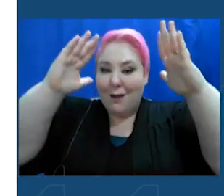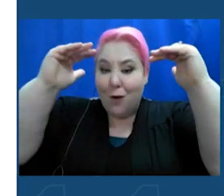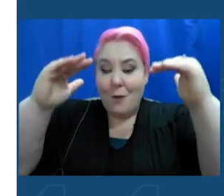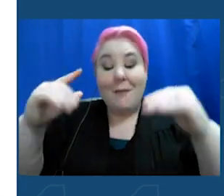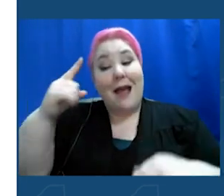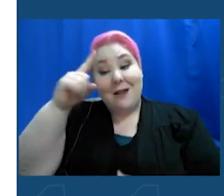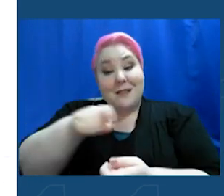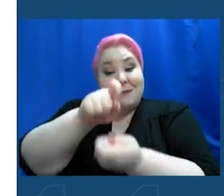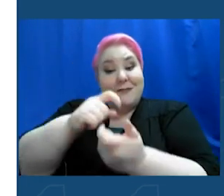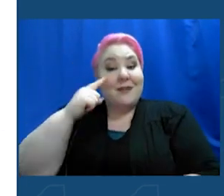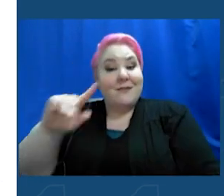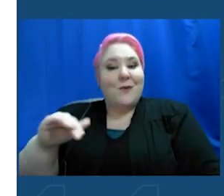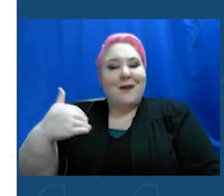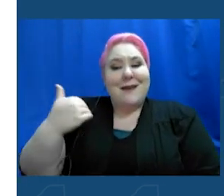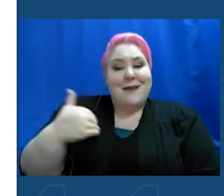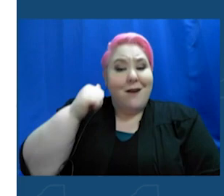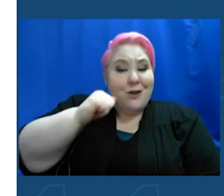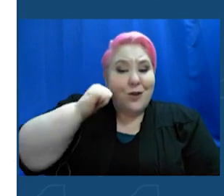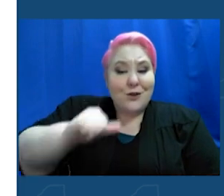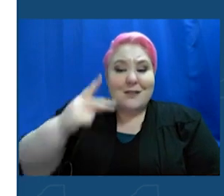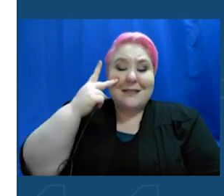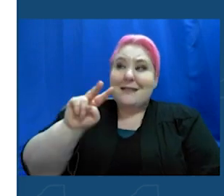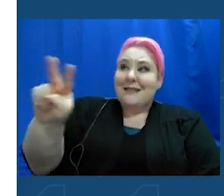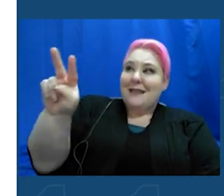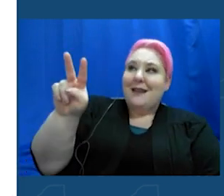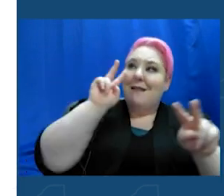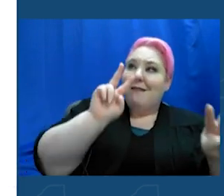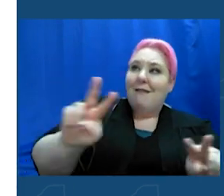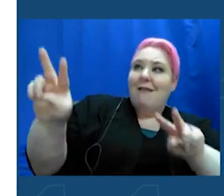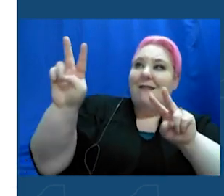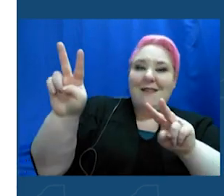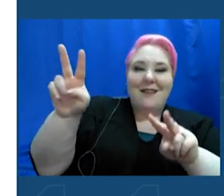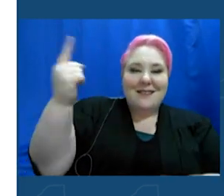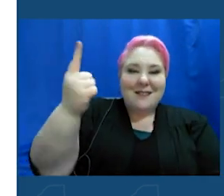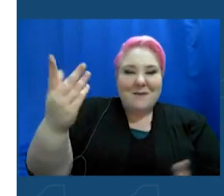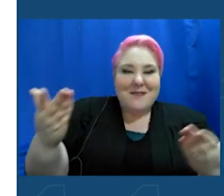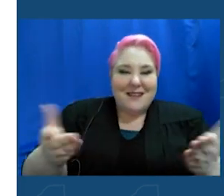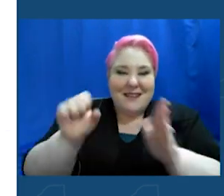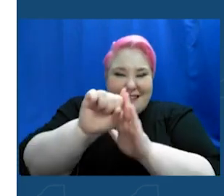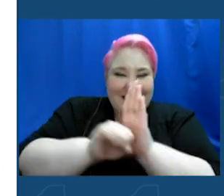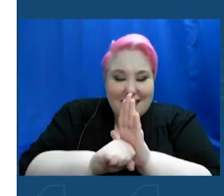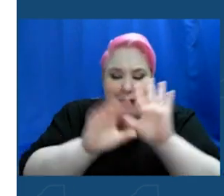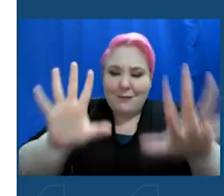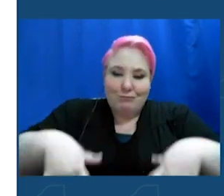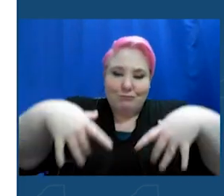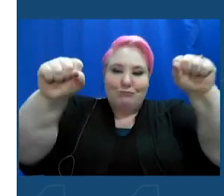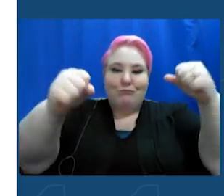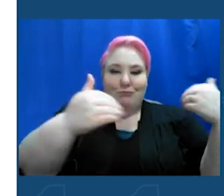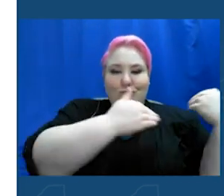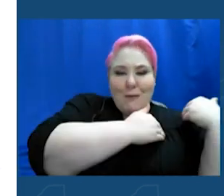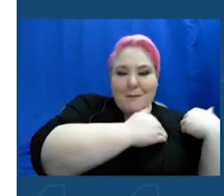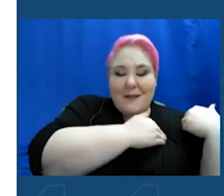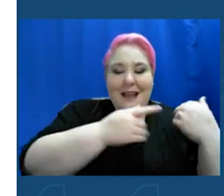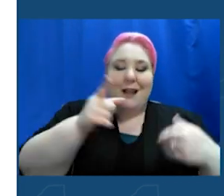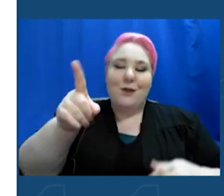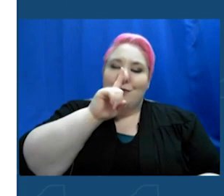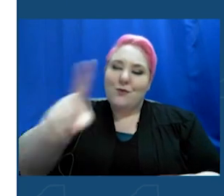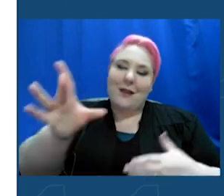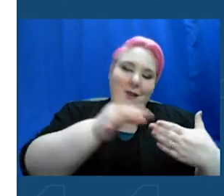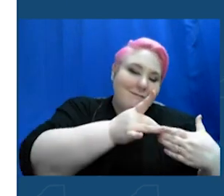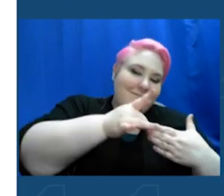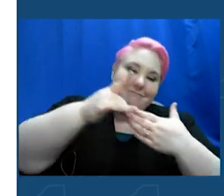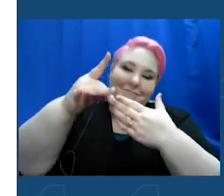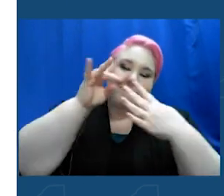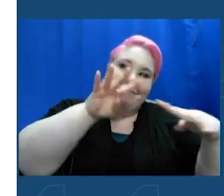who can see somebody take the mantle of leadership in this state, in this day and age, and do such a good job. I know you're blazing a trail for many